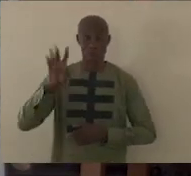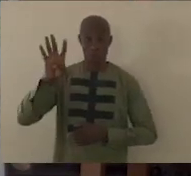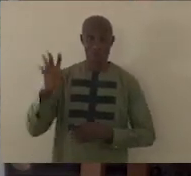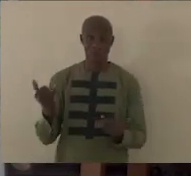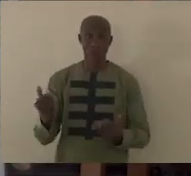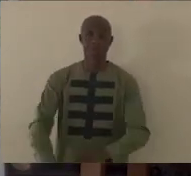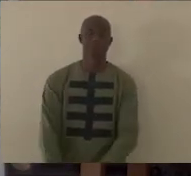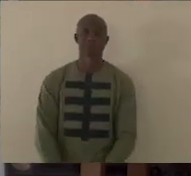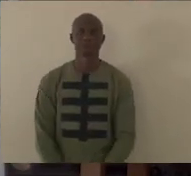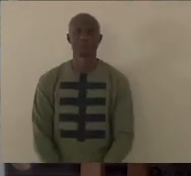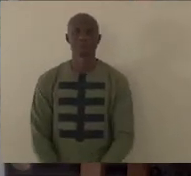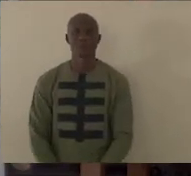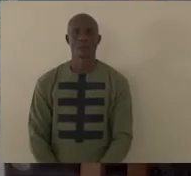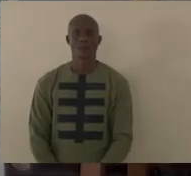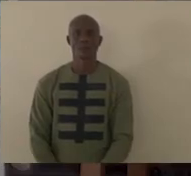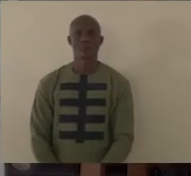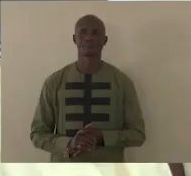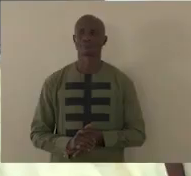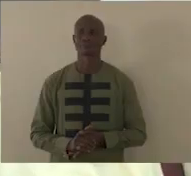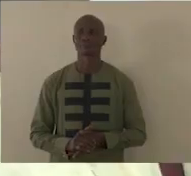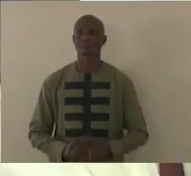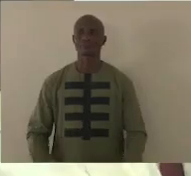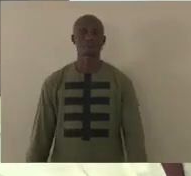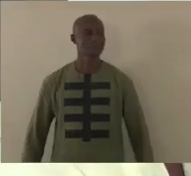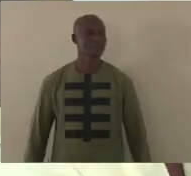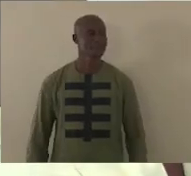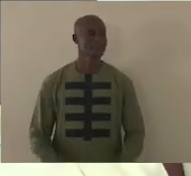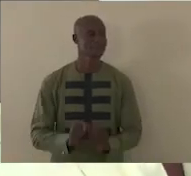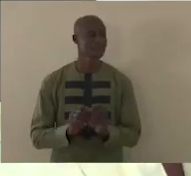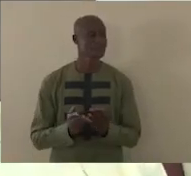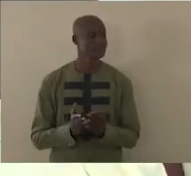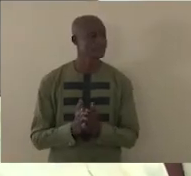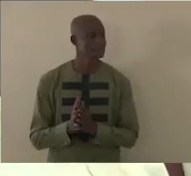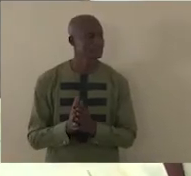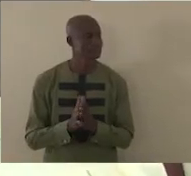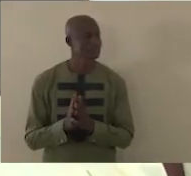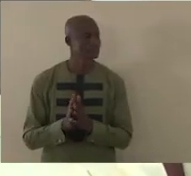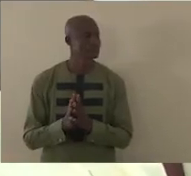now. Question four. Yes, Manuel.